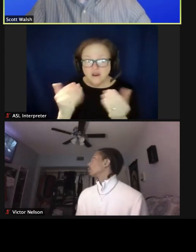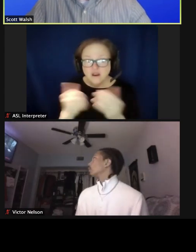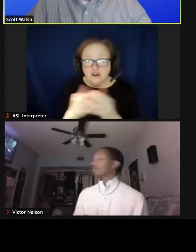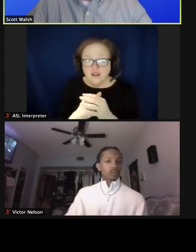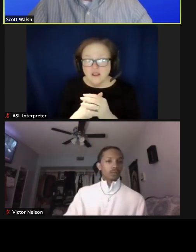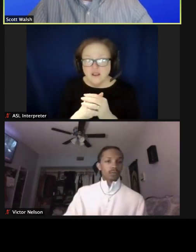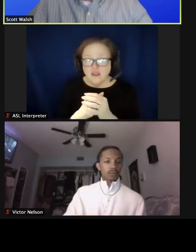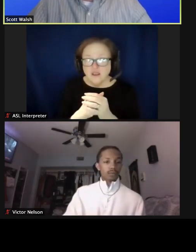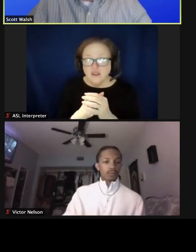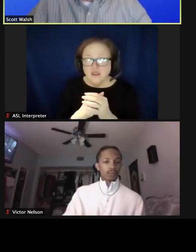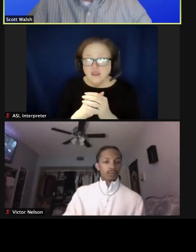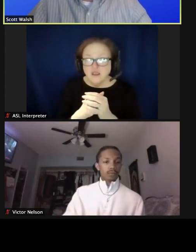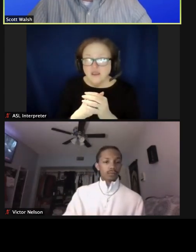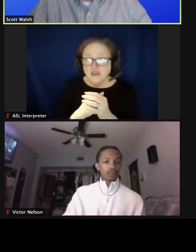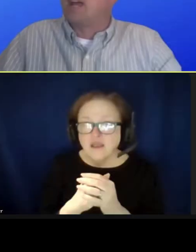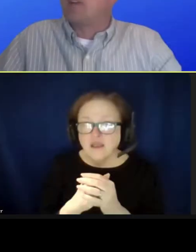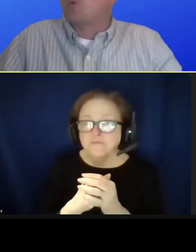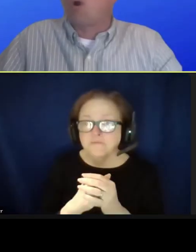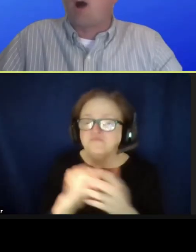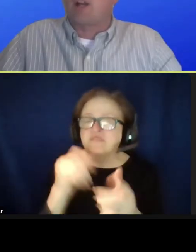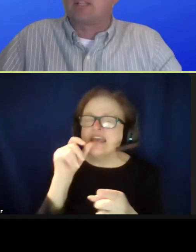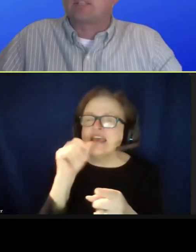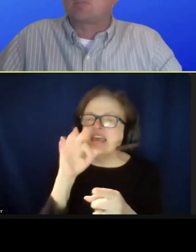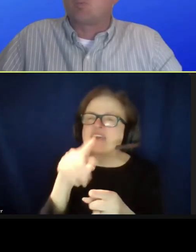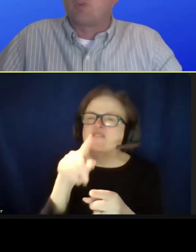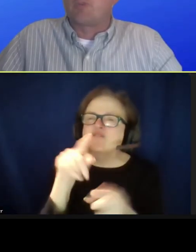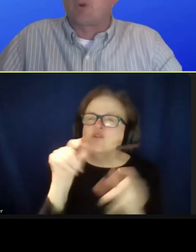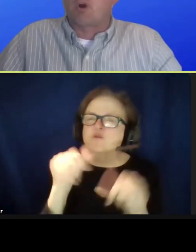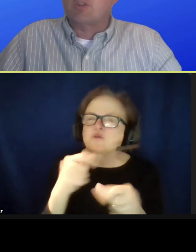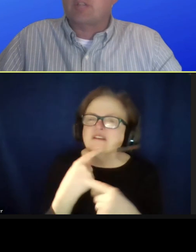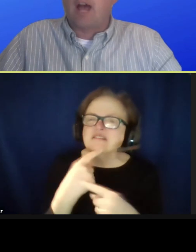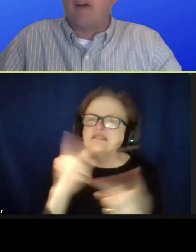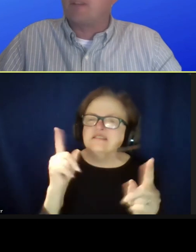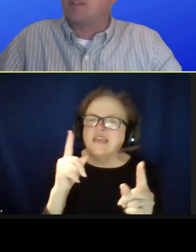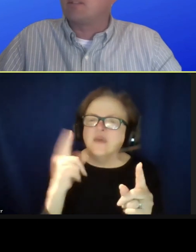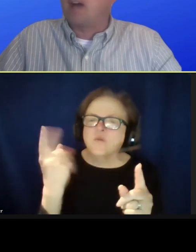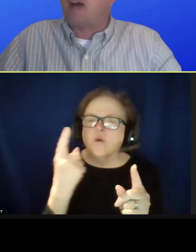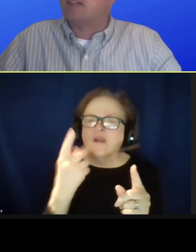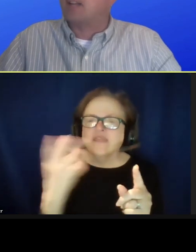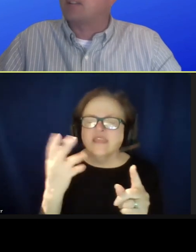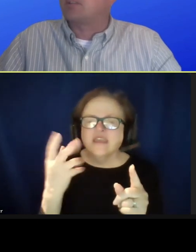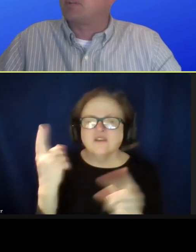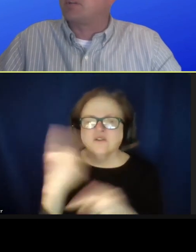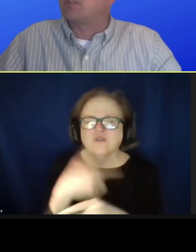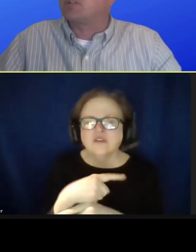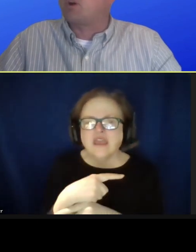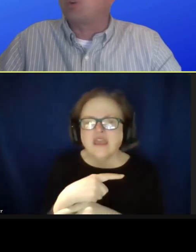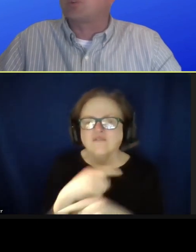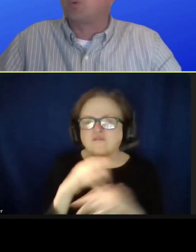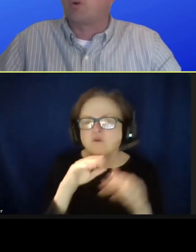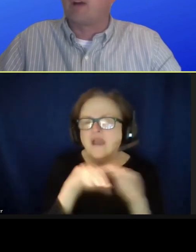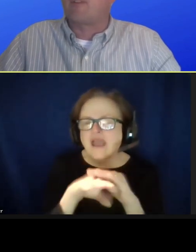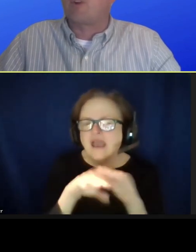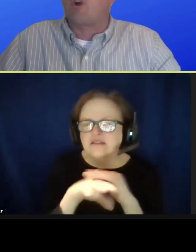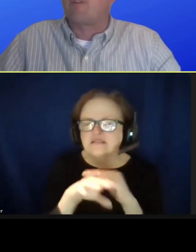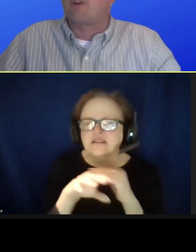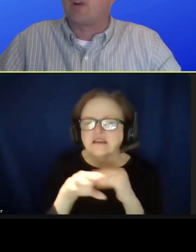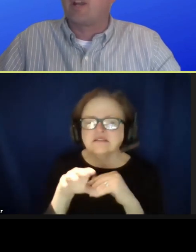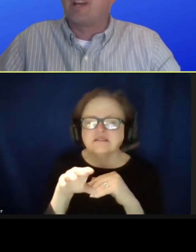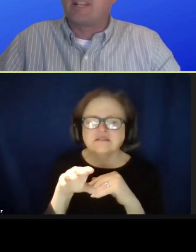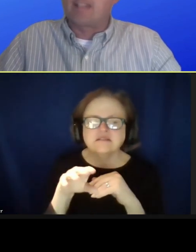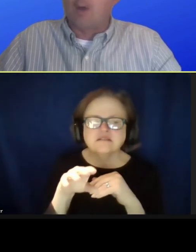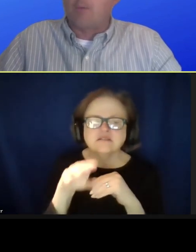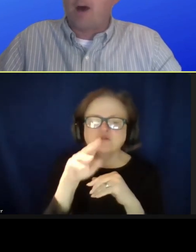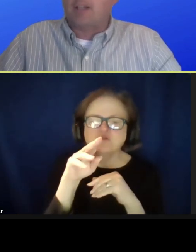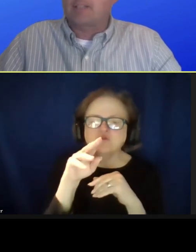to, if you could say one thing today to our audience with regards to having access to peers and adults who are deaf and hard of